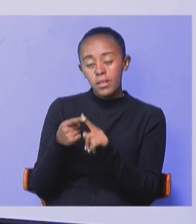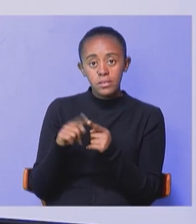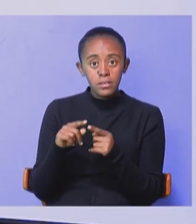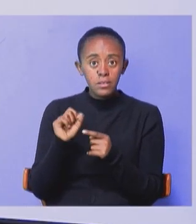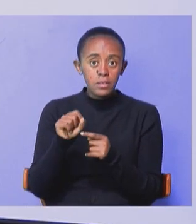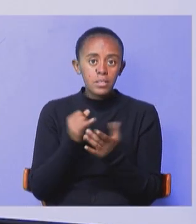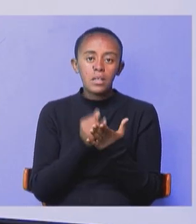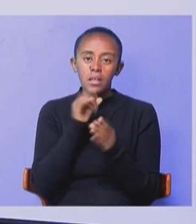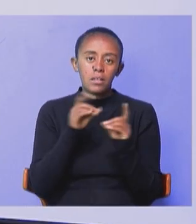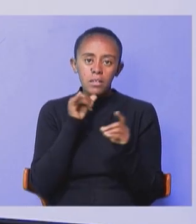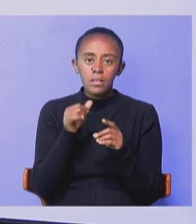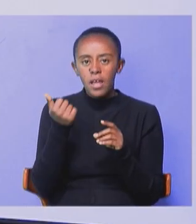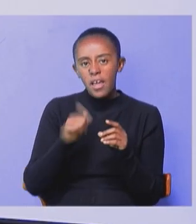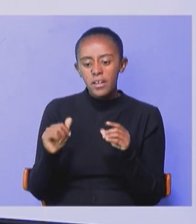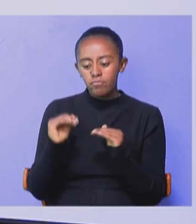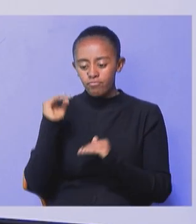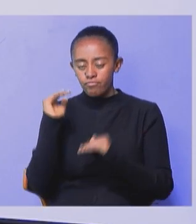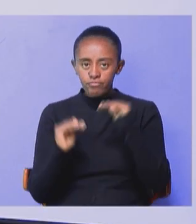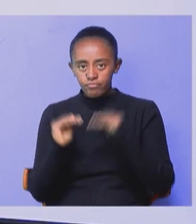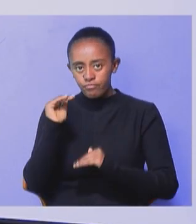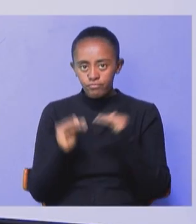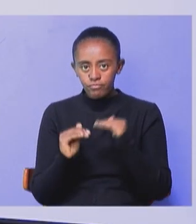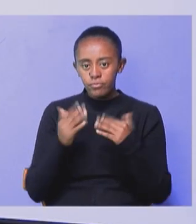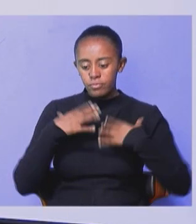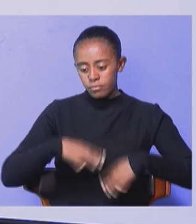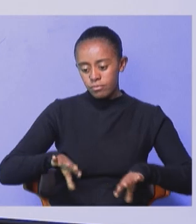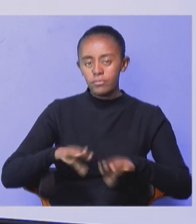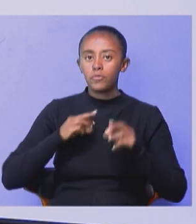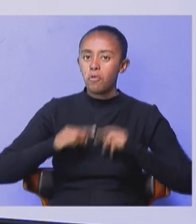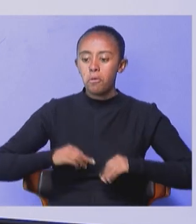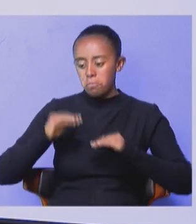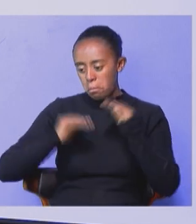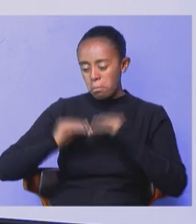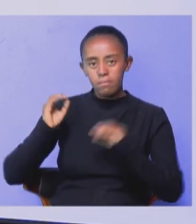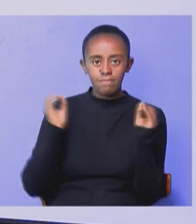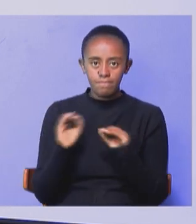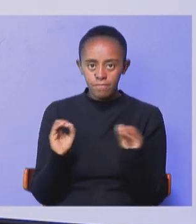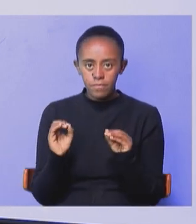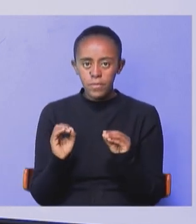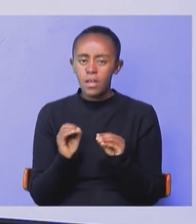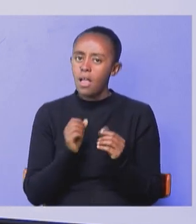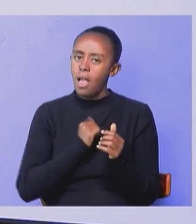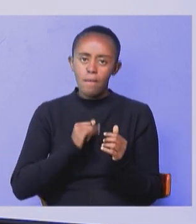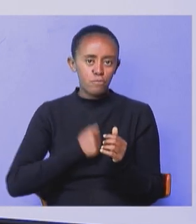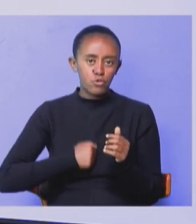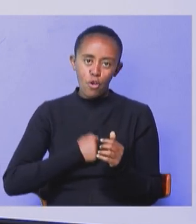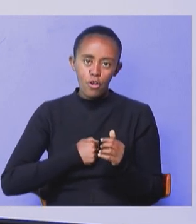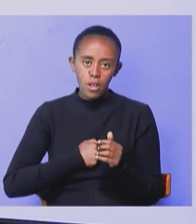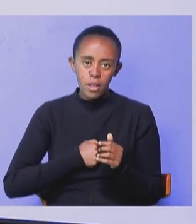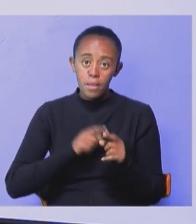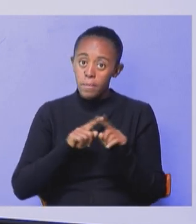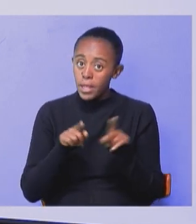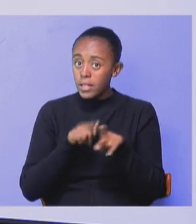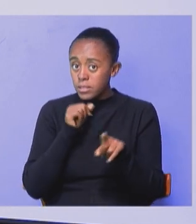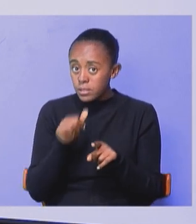it doesn't have any distinction when I am wearing a uniform. So if you believe that, you say, I'm sorry, but I